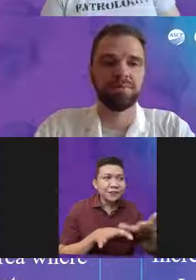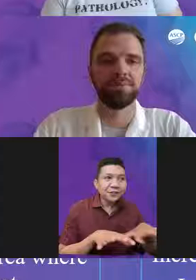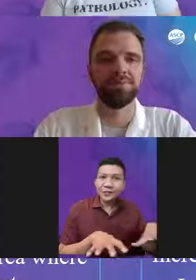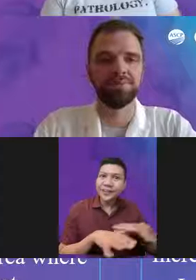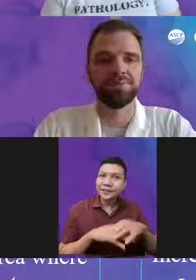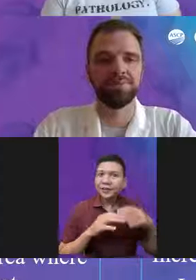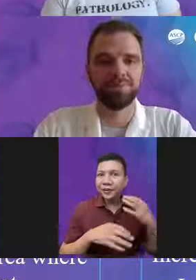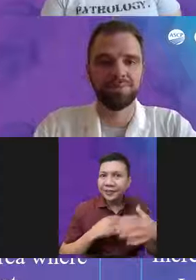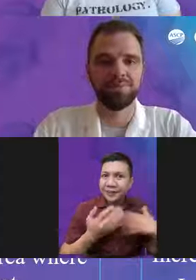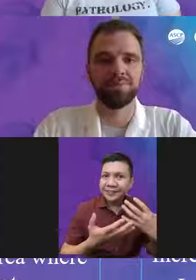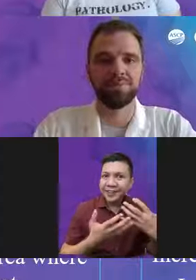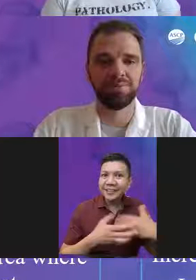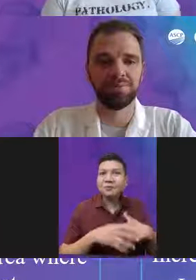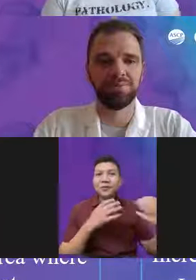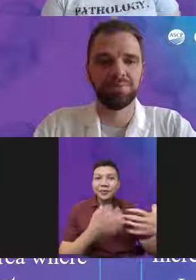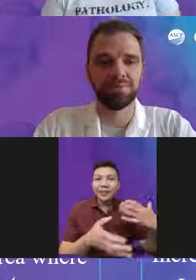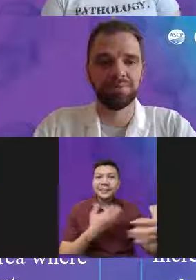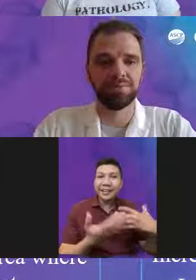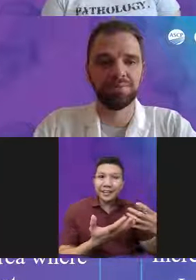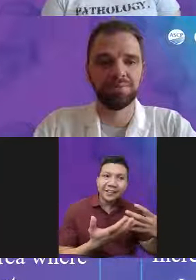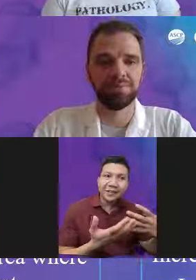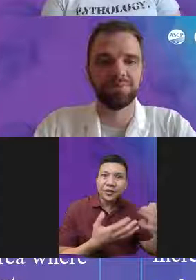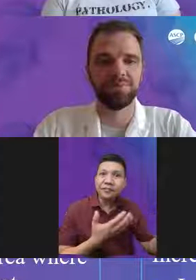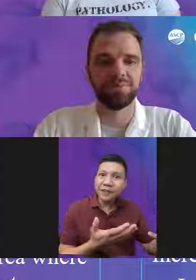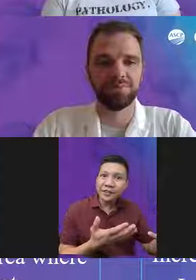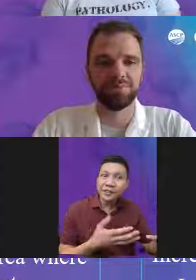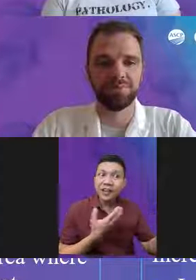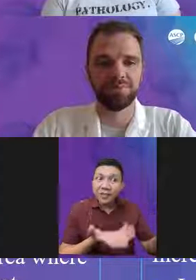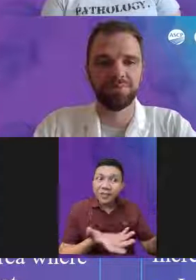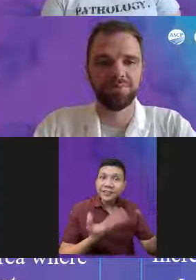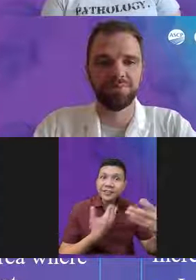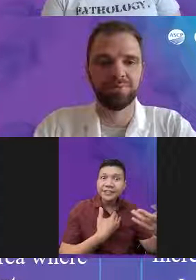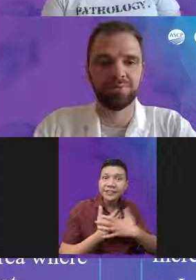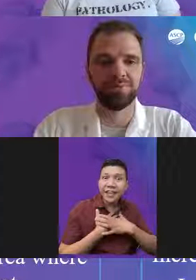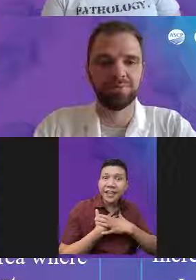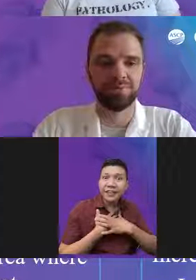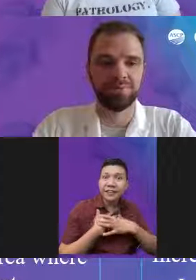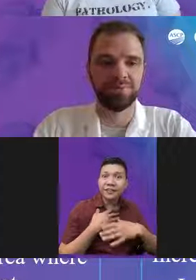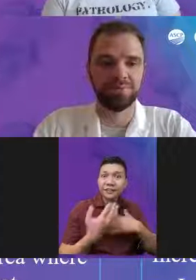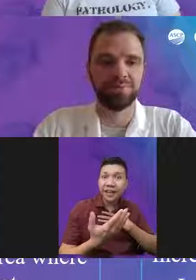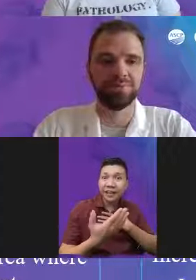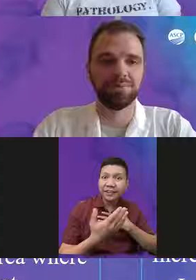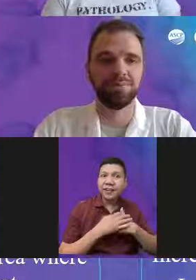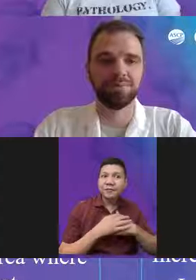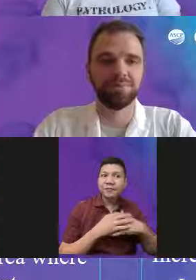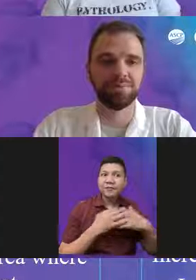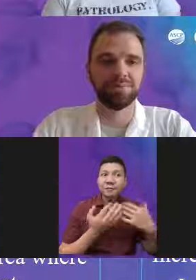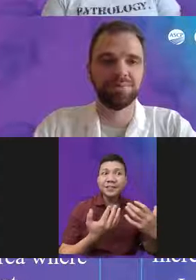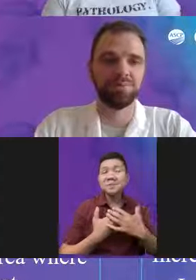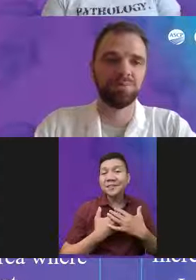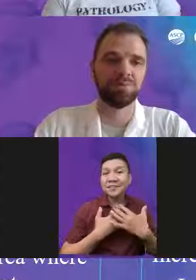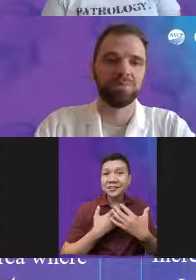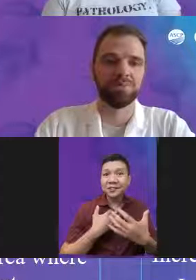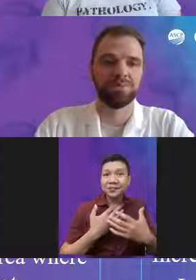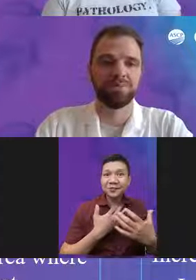I've understood and, you know, learning all the science, but translating it to information that others can understand, to